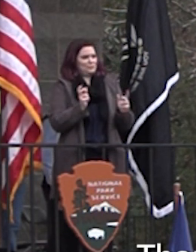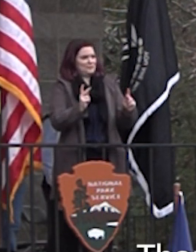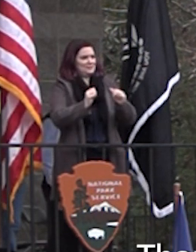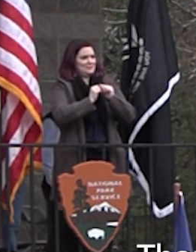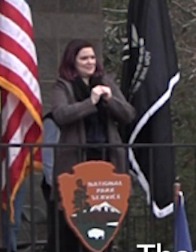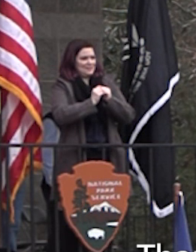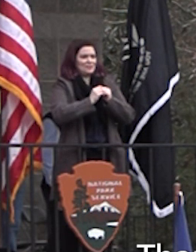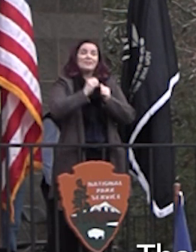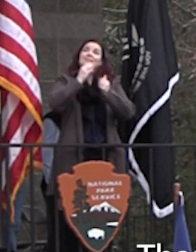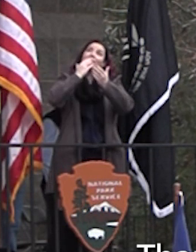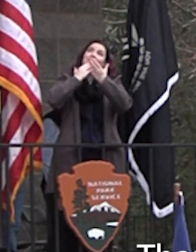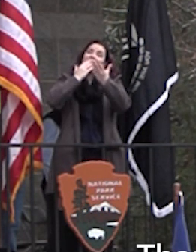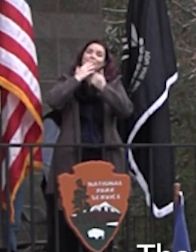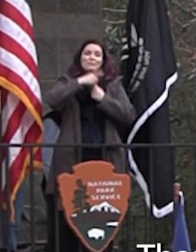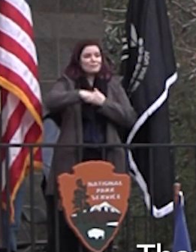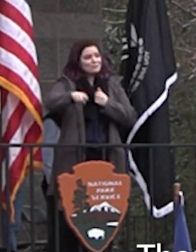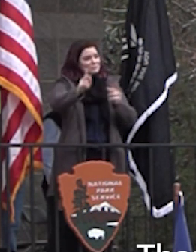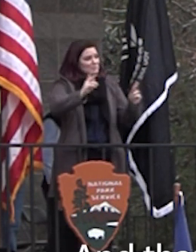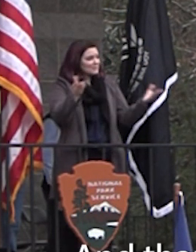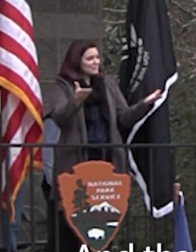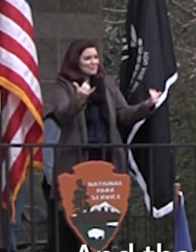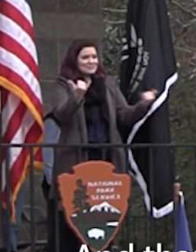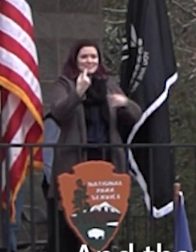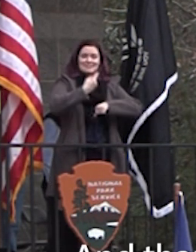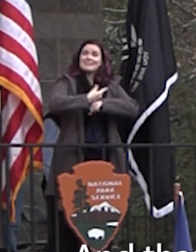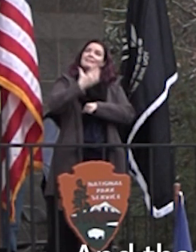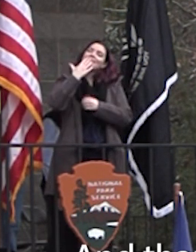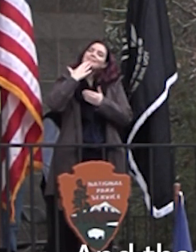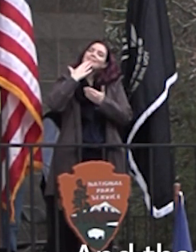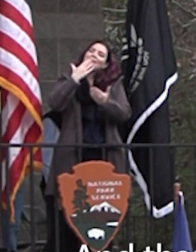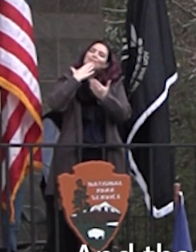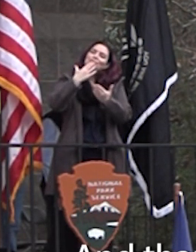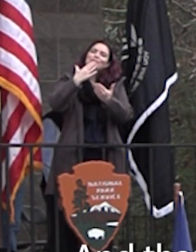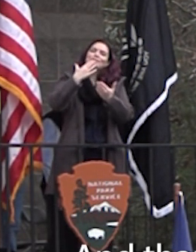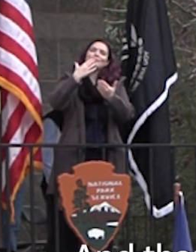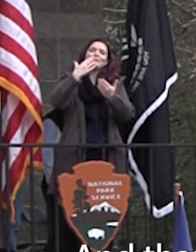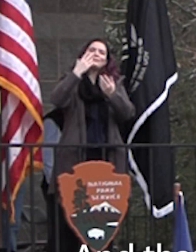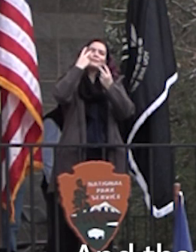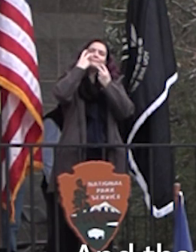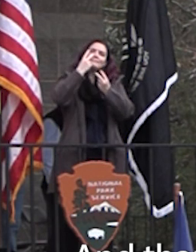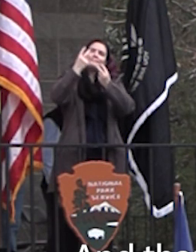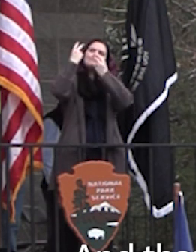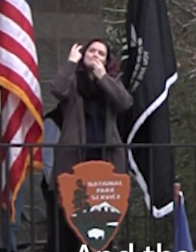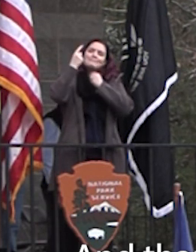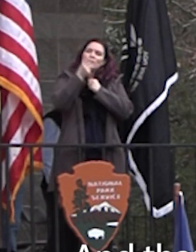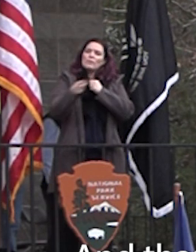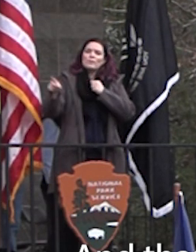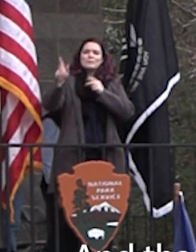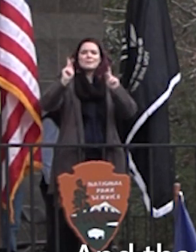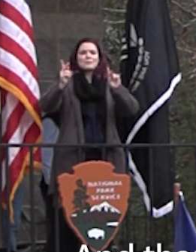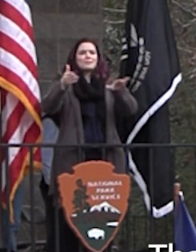you, dear Lord, for the lives of those that are present here today, and thank you for the remembrance of those that we will be honoring